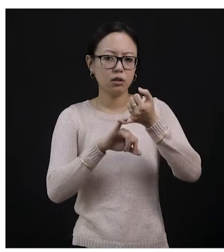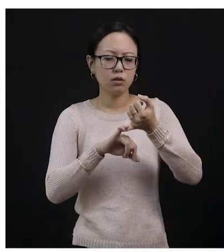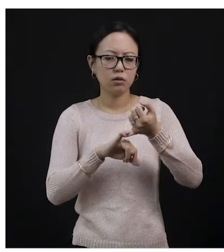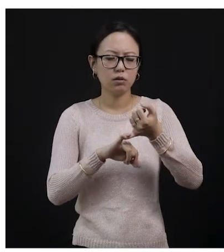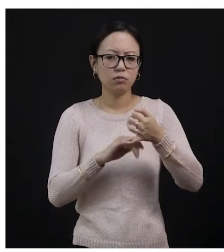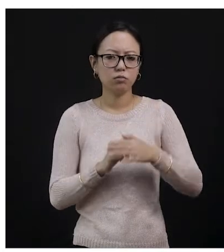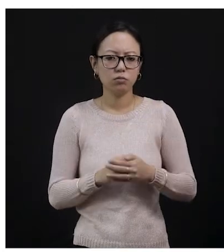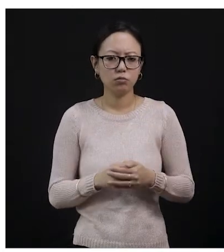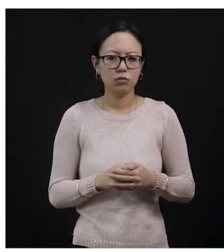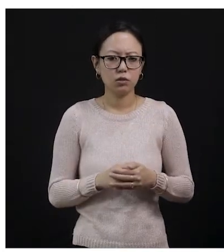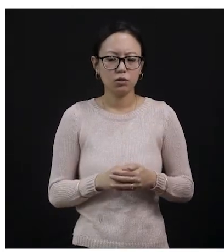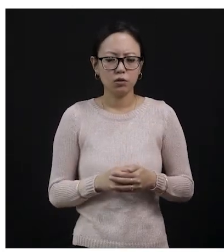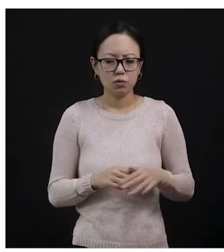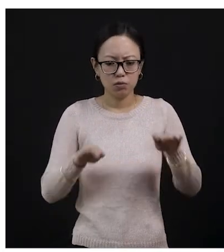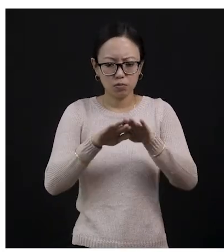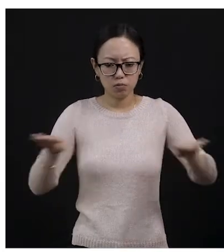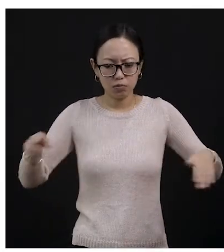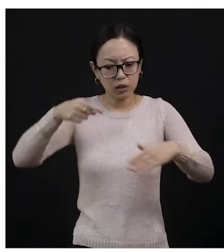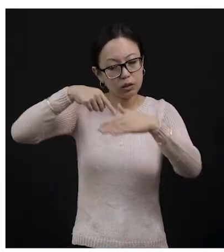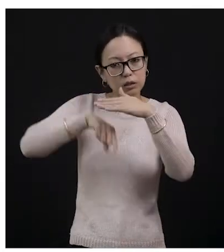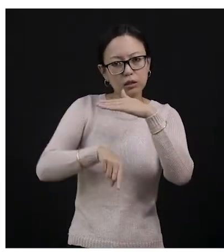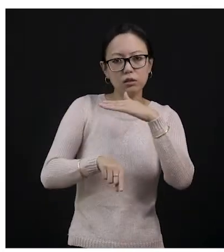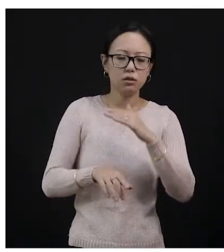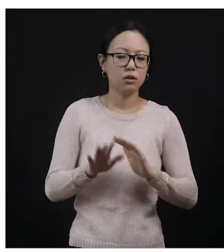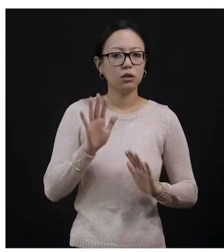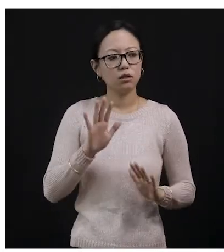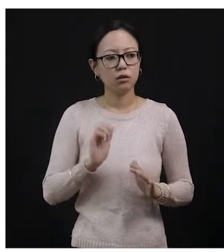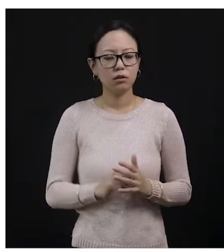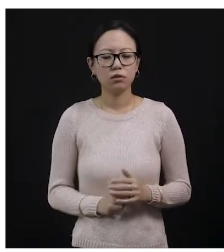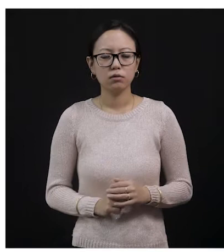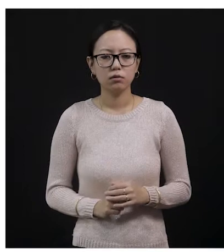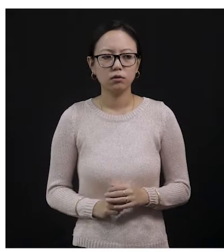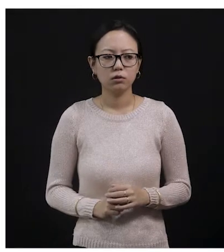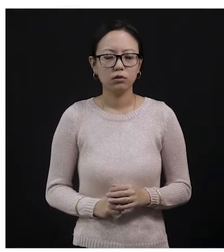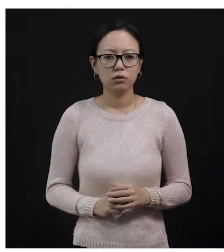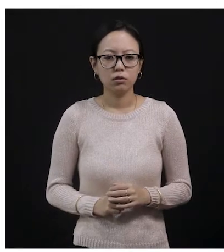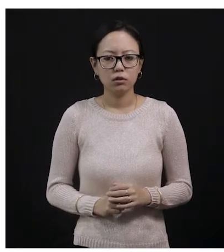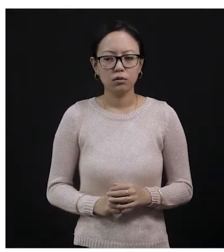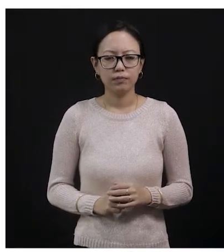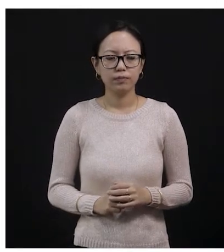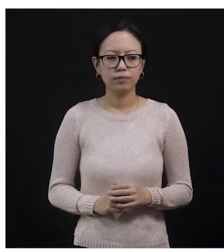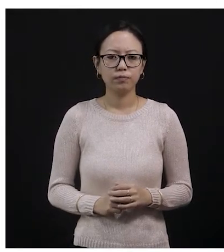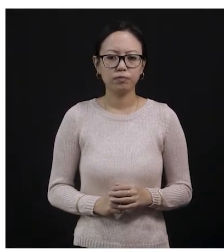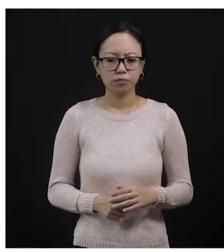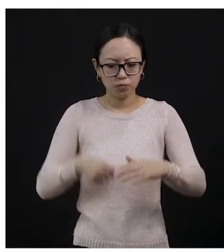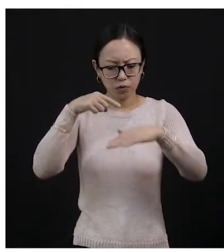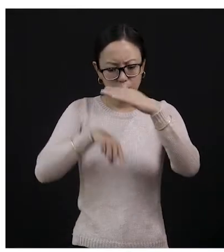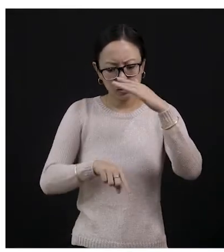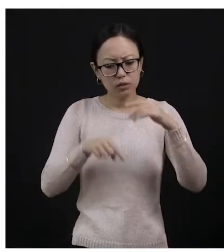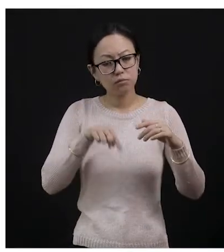the plant which is in the soil and which attaches the plant to the soil is called the